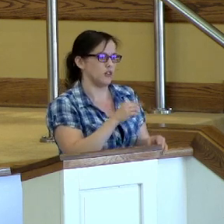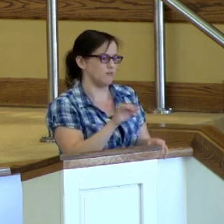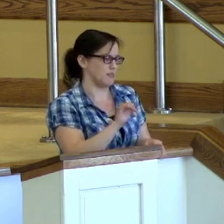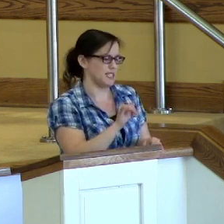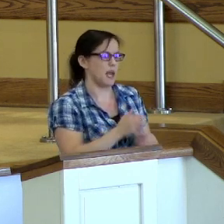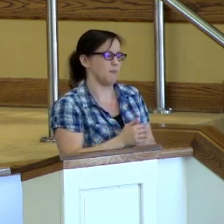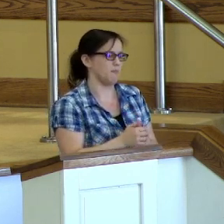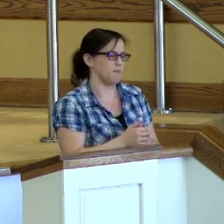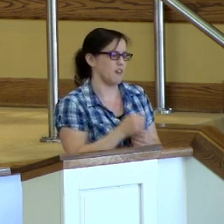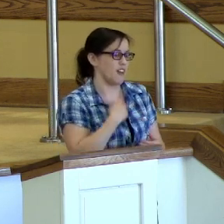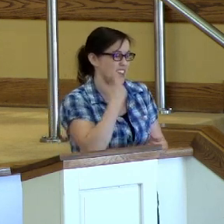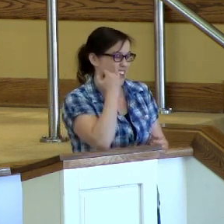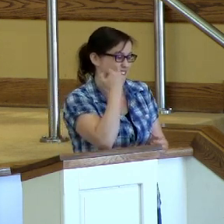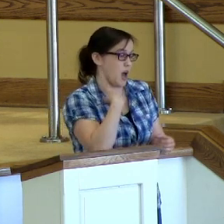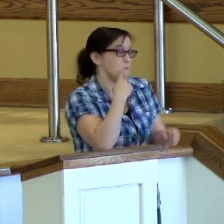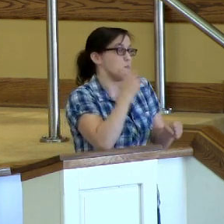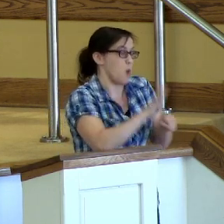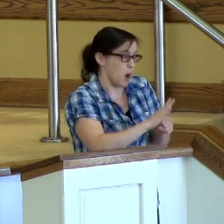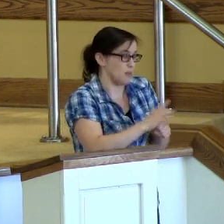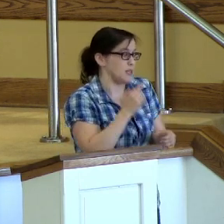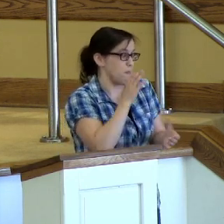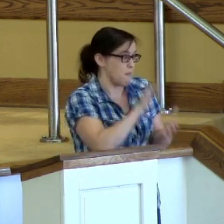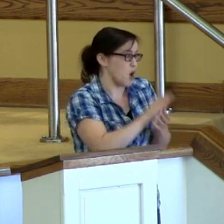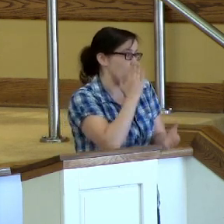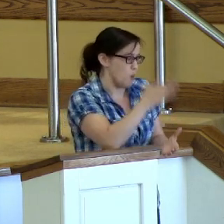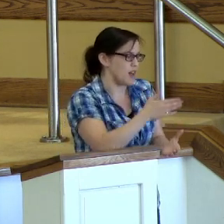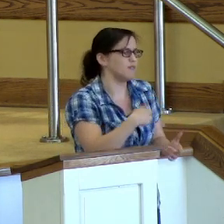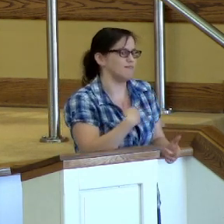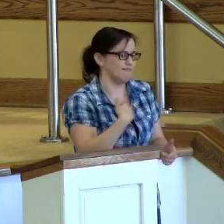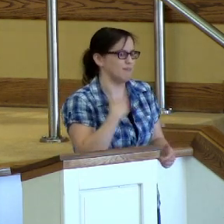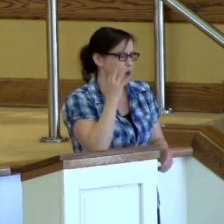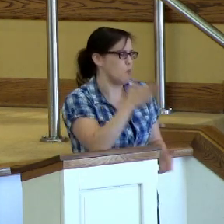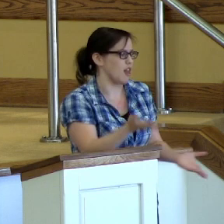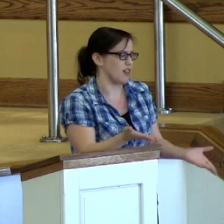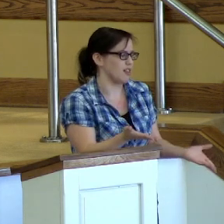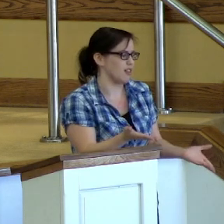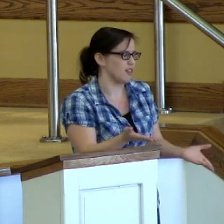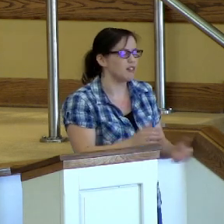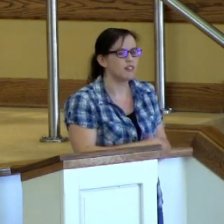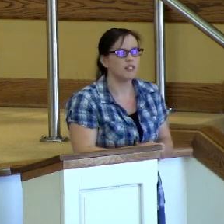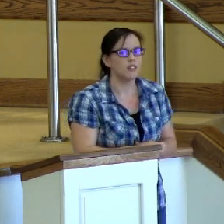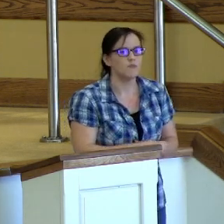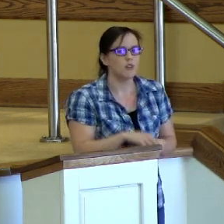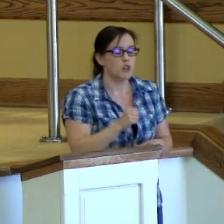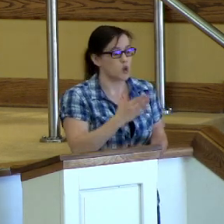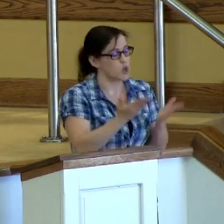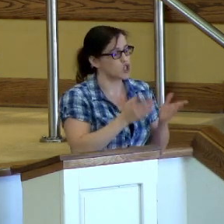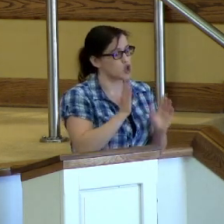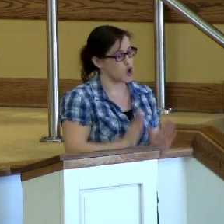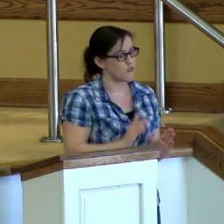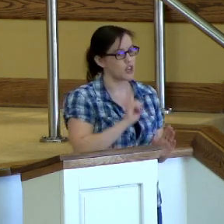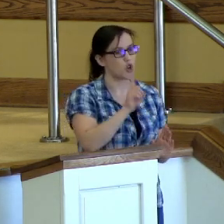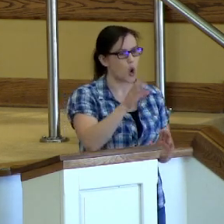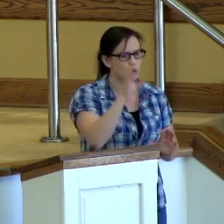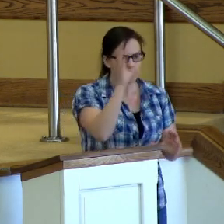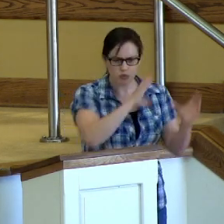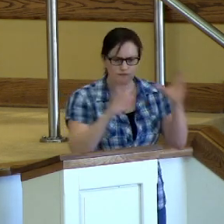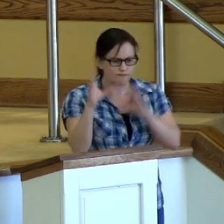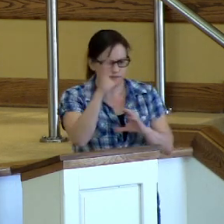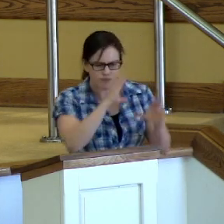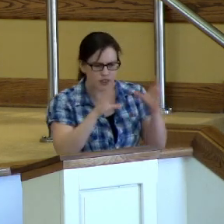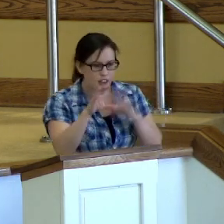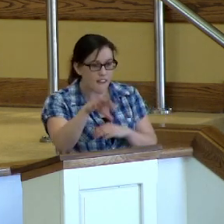the way, went to go, traveled where he was supposed to go, ended up there, drew water out of the well, and lo and behold, there's